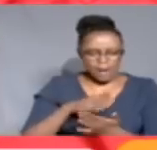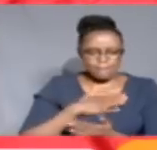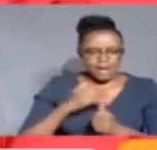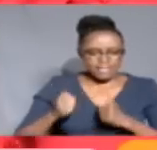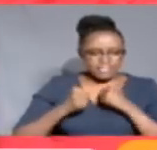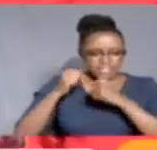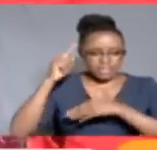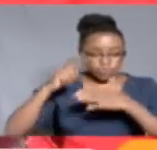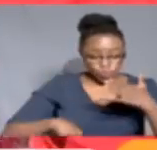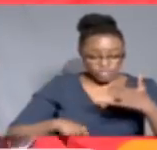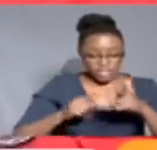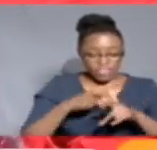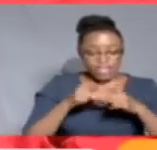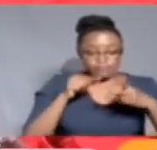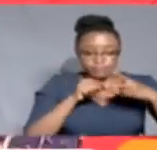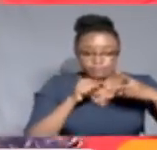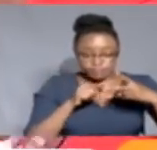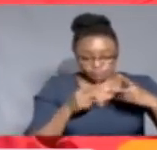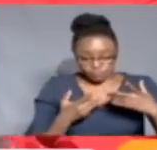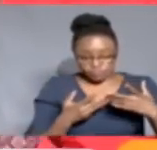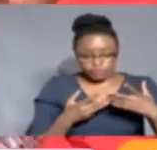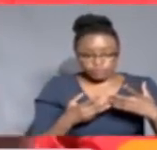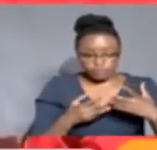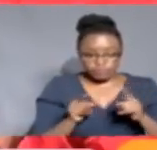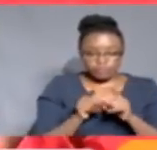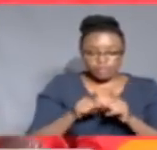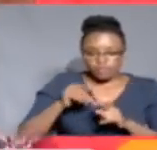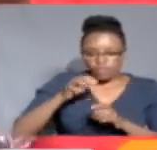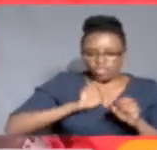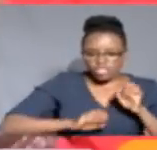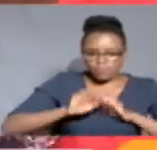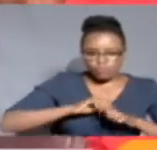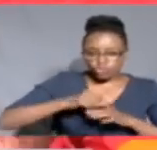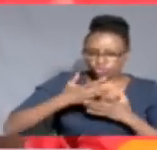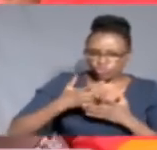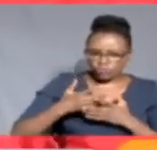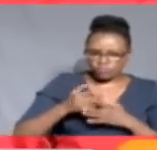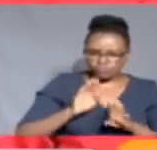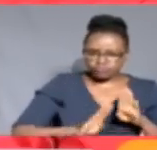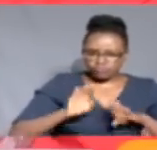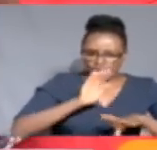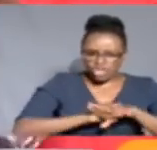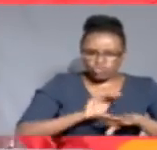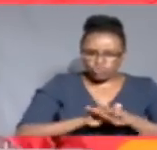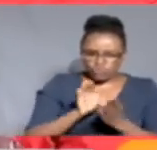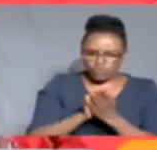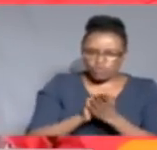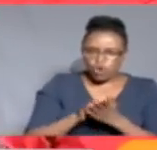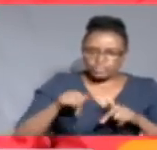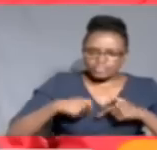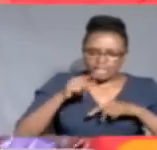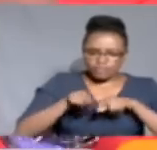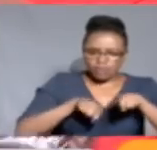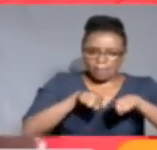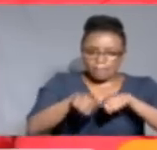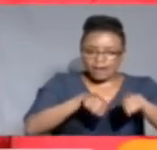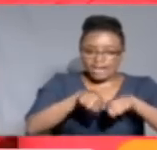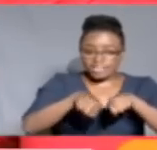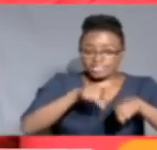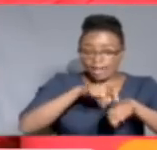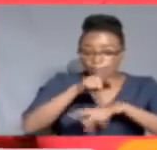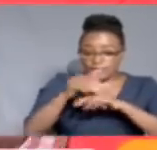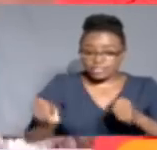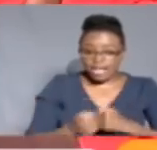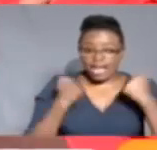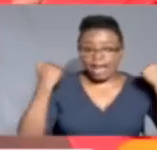my strength. And then the second component of emotional intelligence is called self-regulation or self-management. When this happened